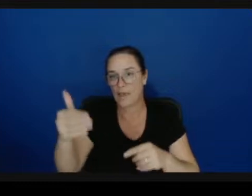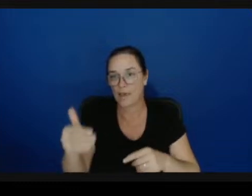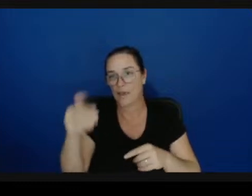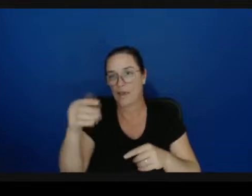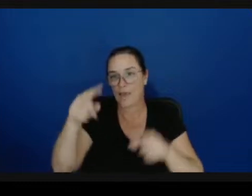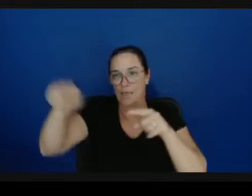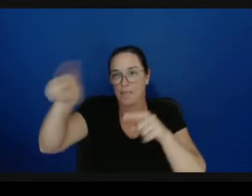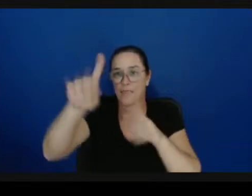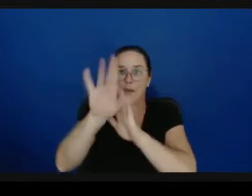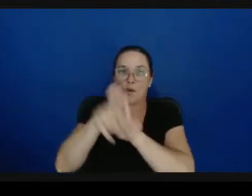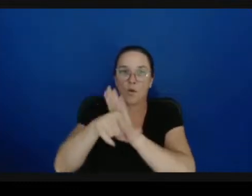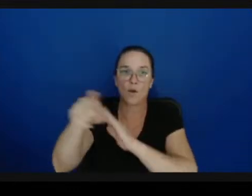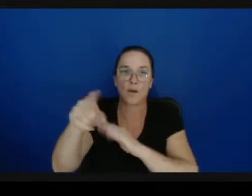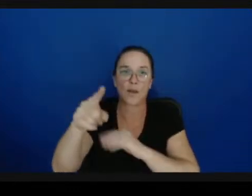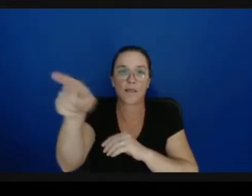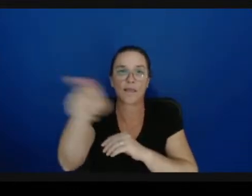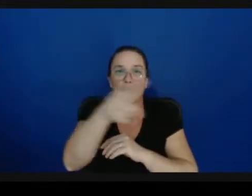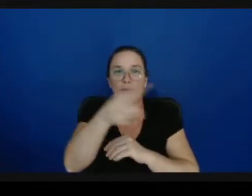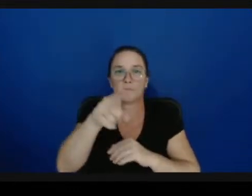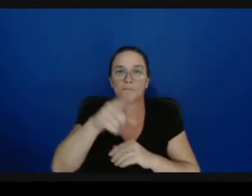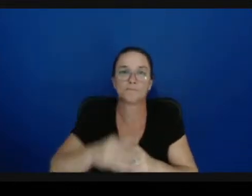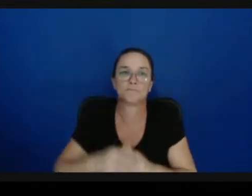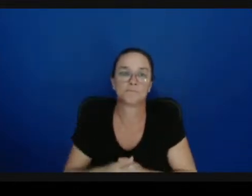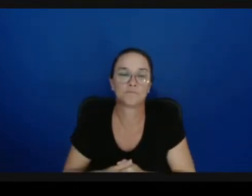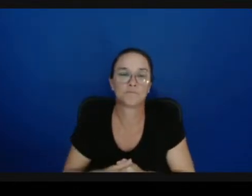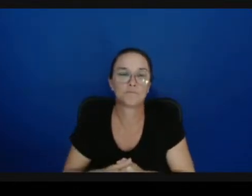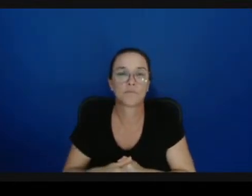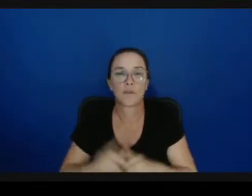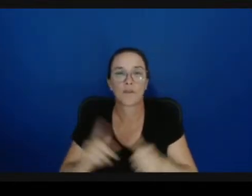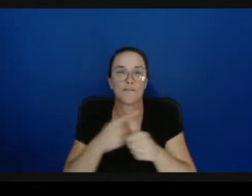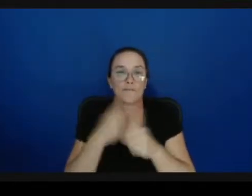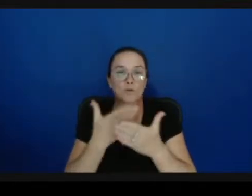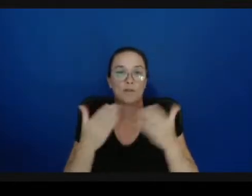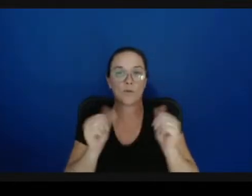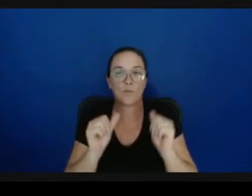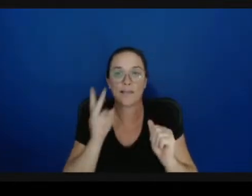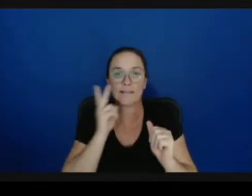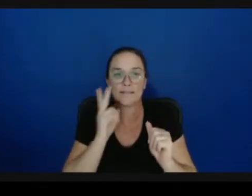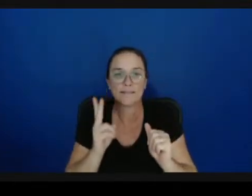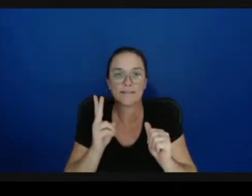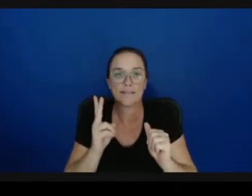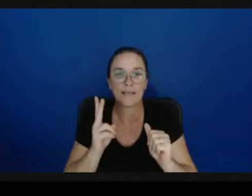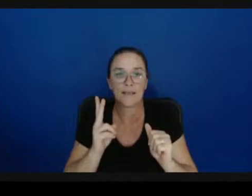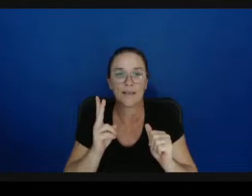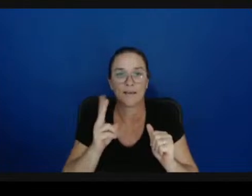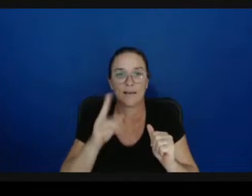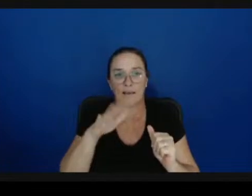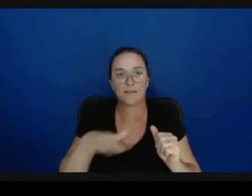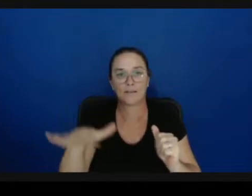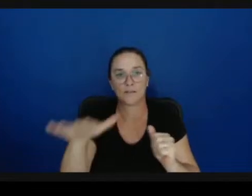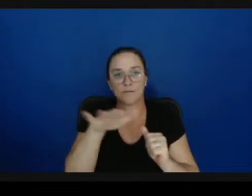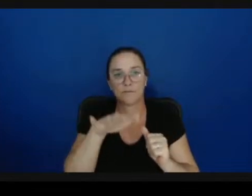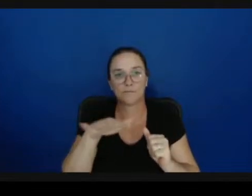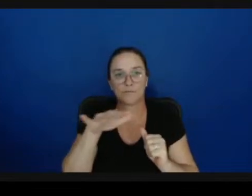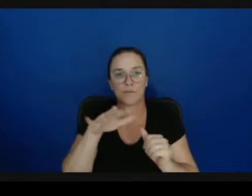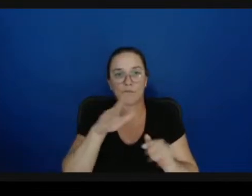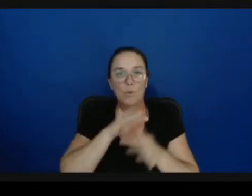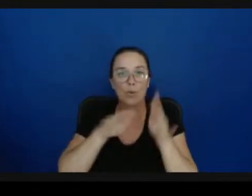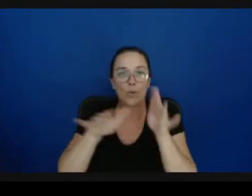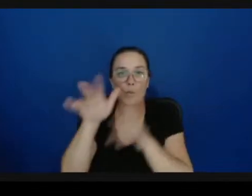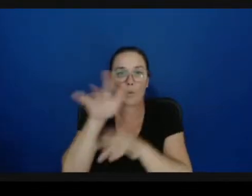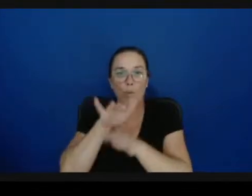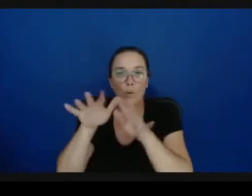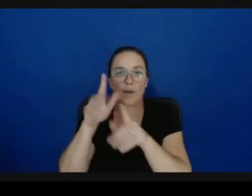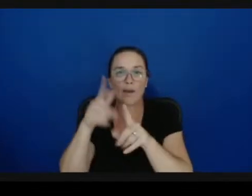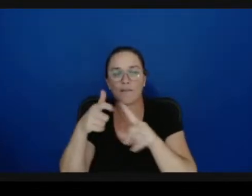there. Nāpau Crater is going to come into view at the left. So the first thing we see here is this pad of fume from that very